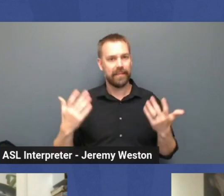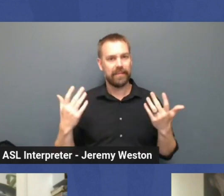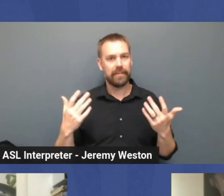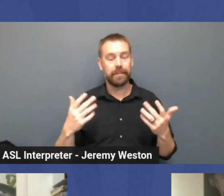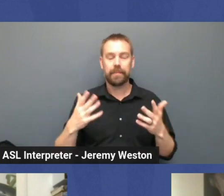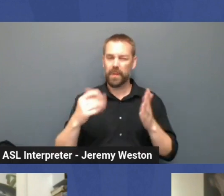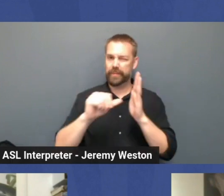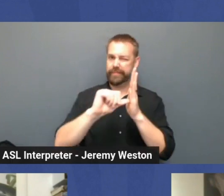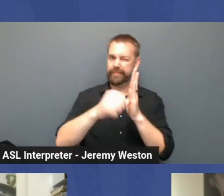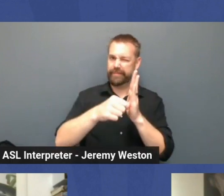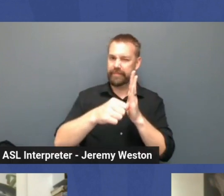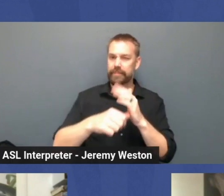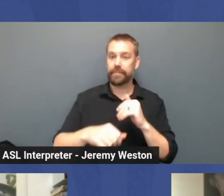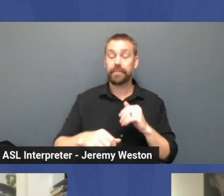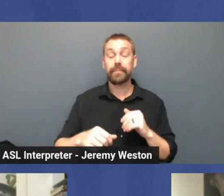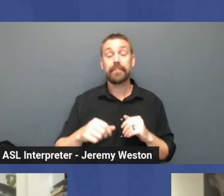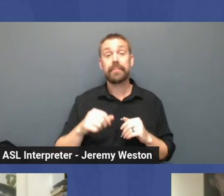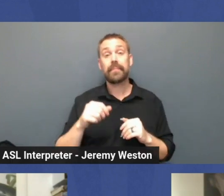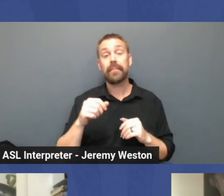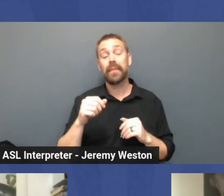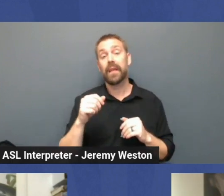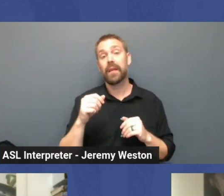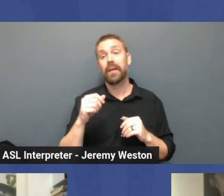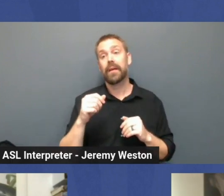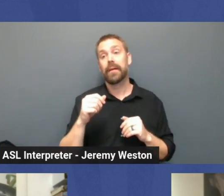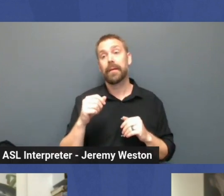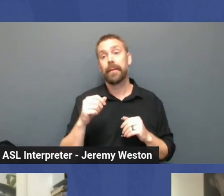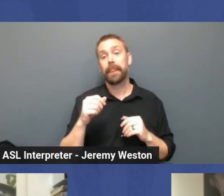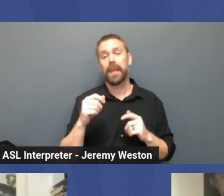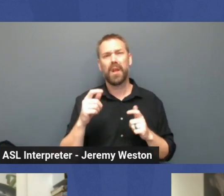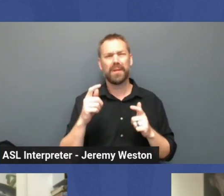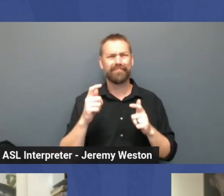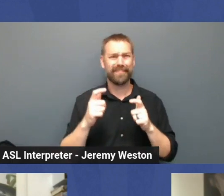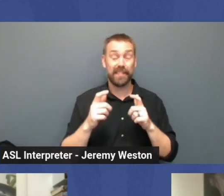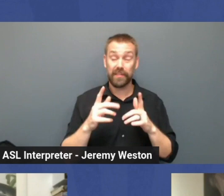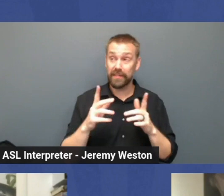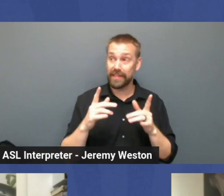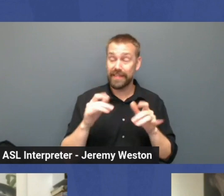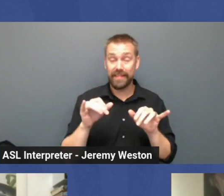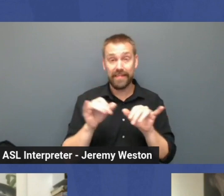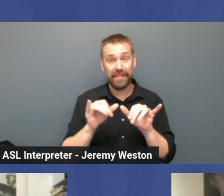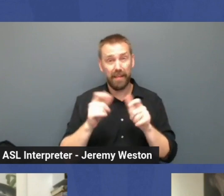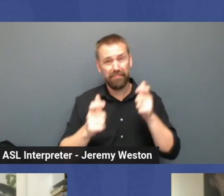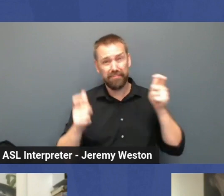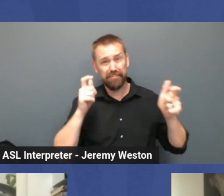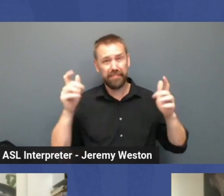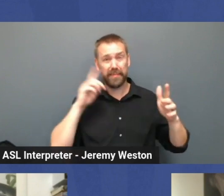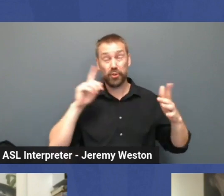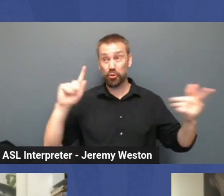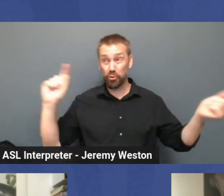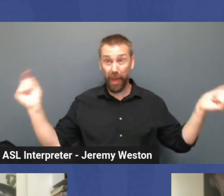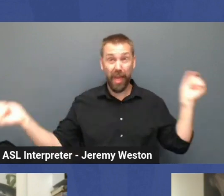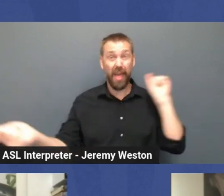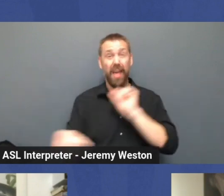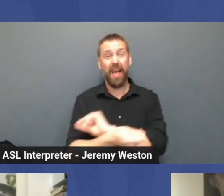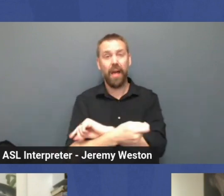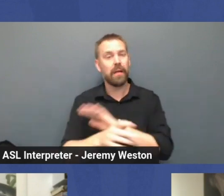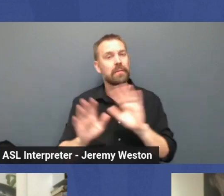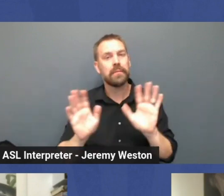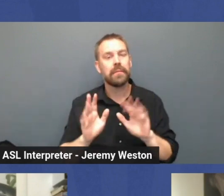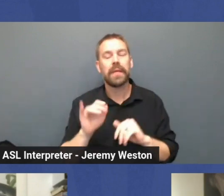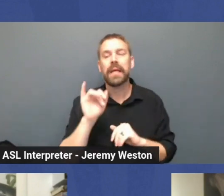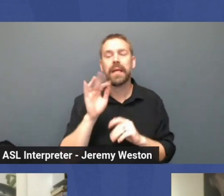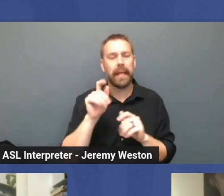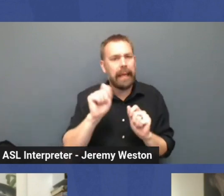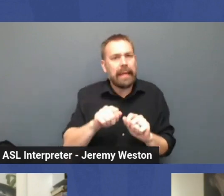reiterate, things do not have to be done on a monumental scale to make change. If you experience empathy for a